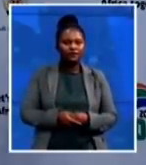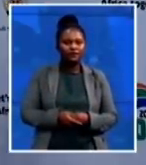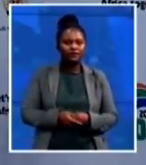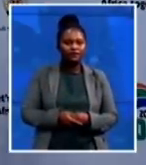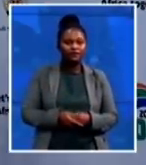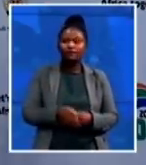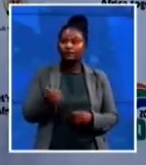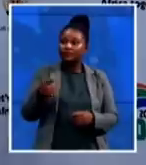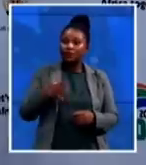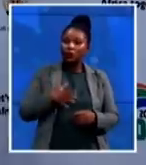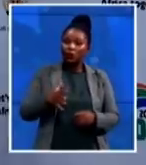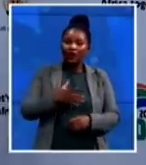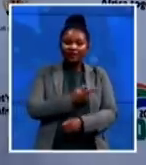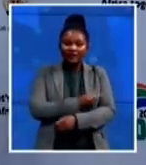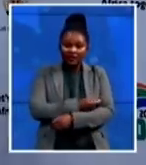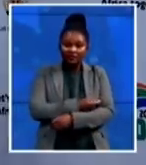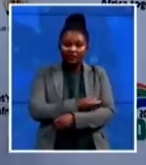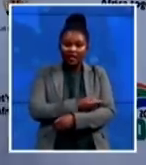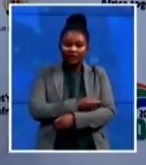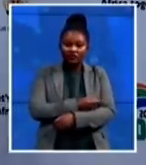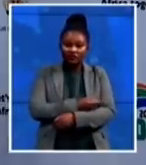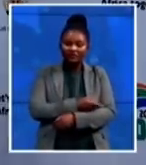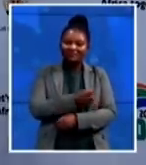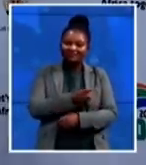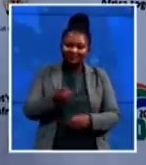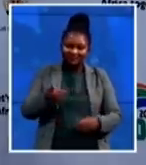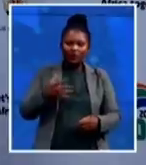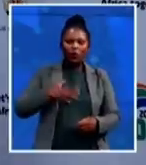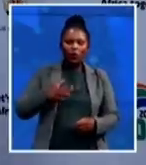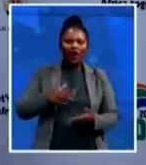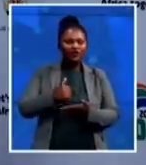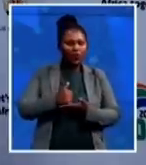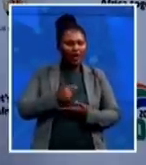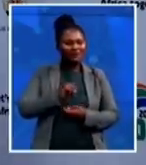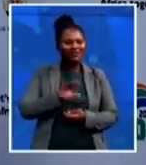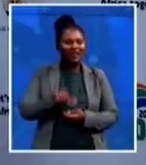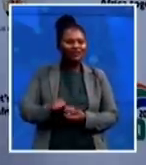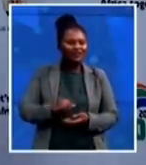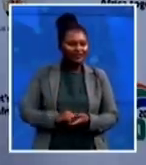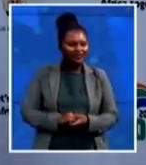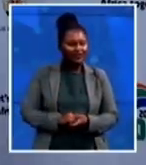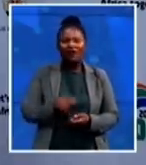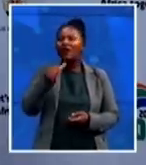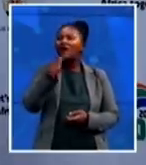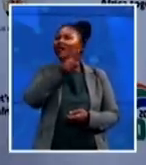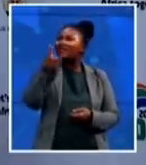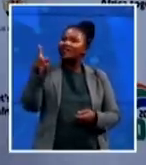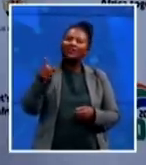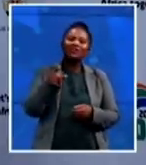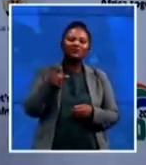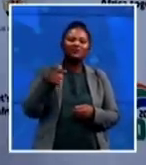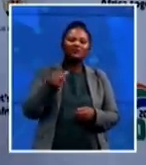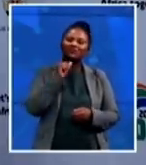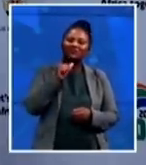firms positively want to assist this country. Other firms which did not care about this country will not be interested in